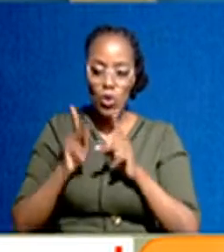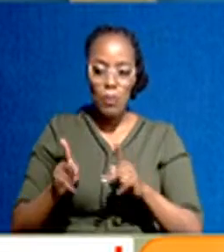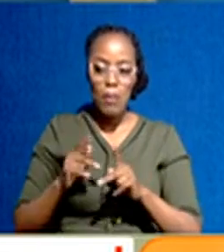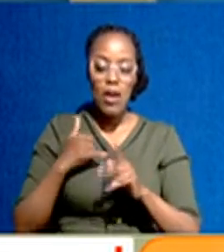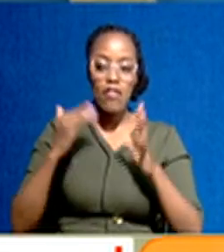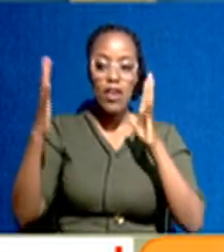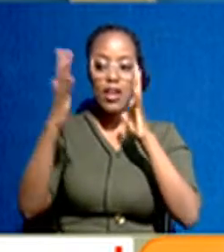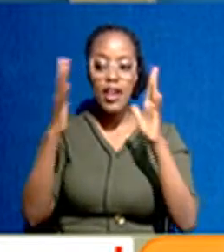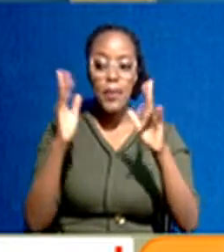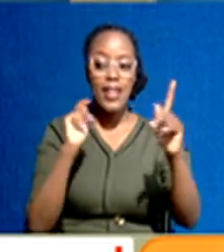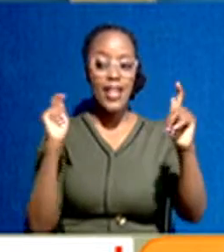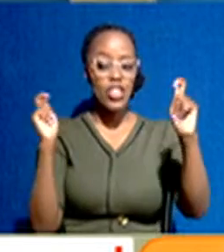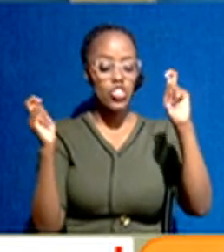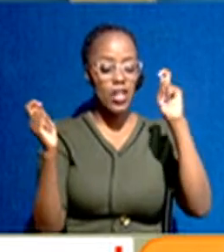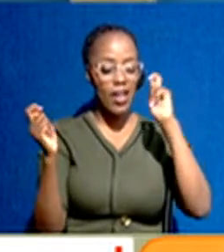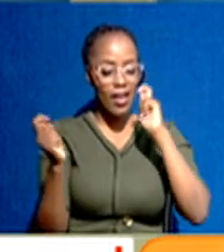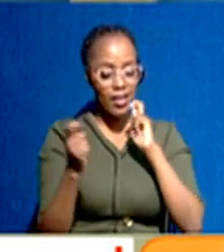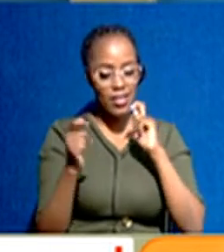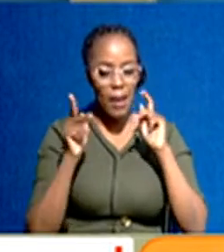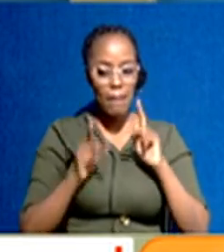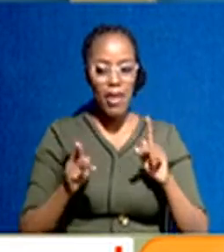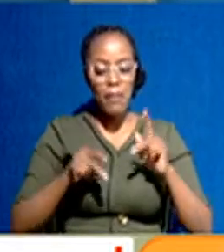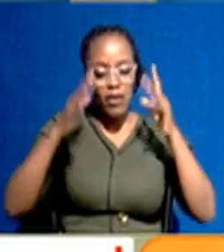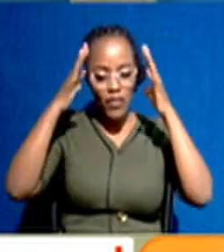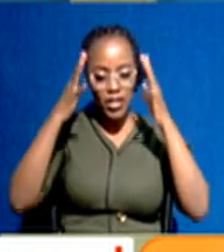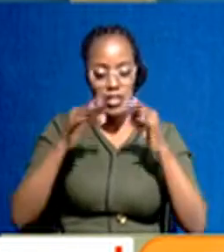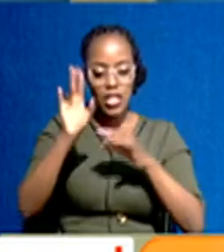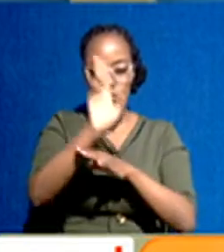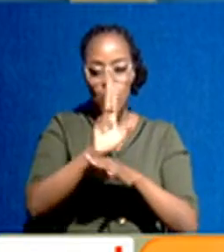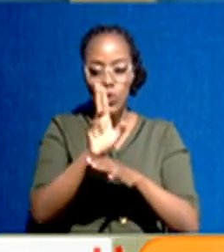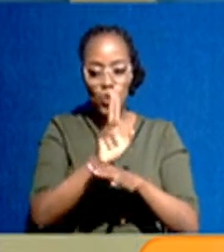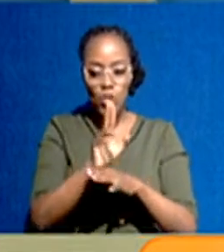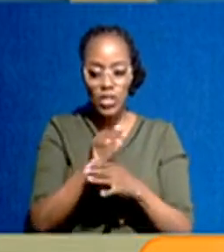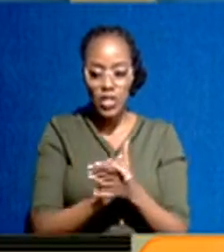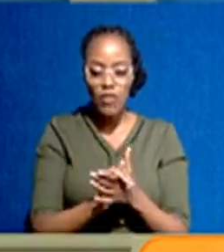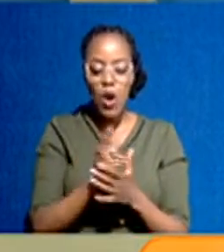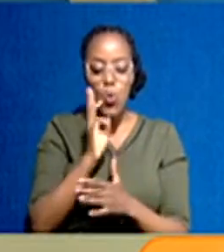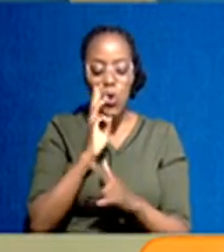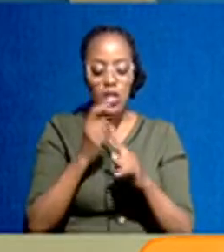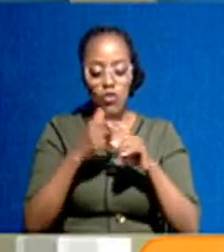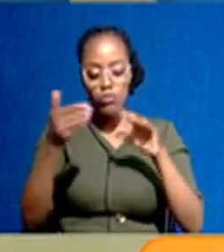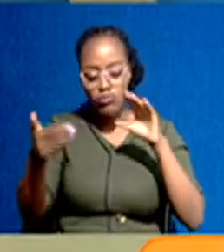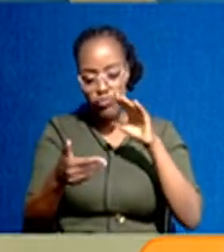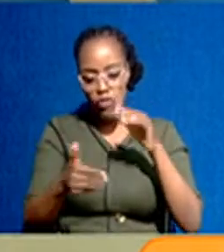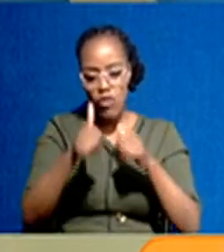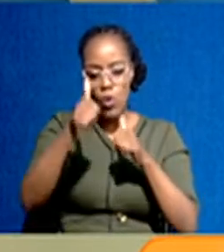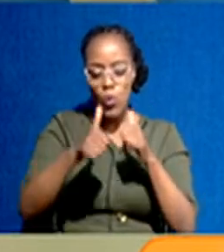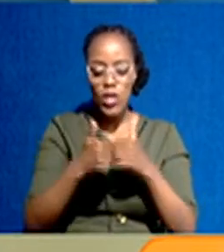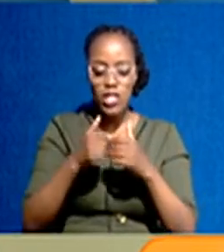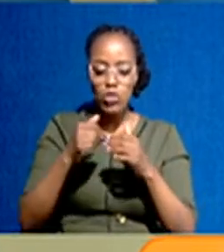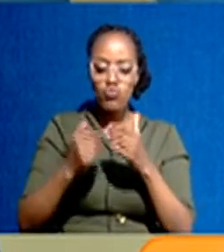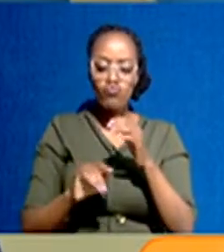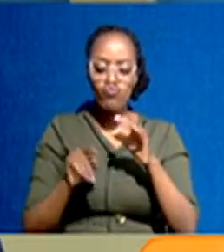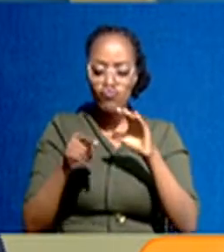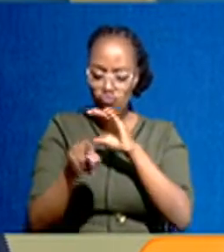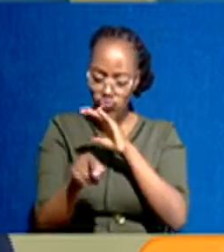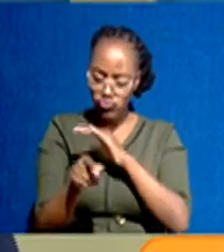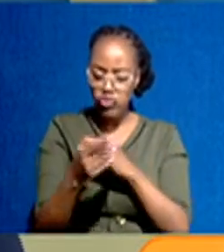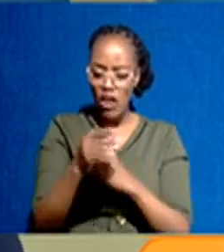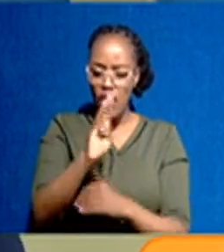climate change, people have resorted to using underground water, that is sinking boreholes for